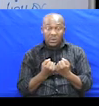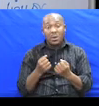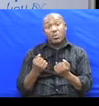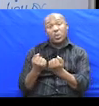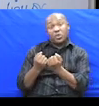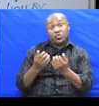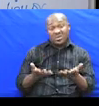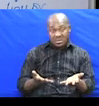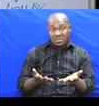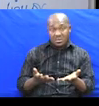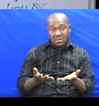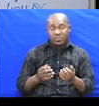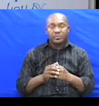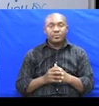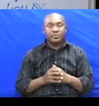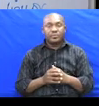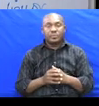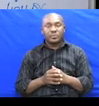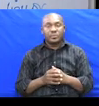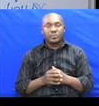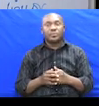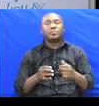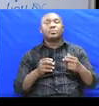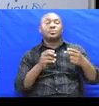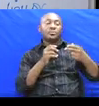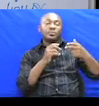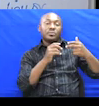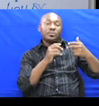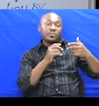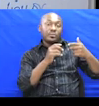we say it involved